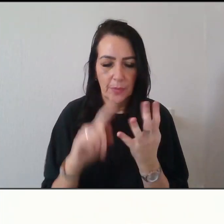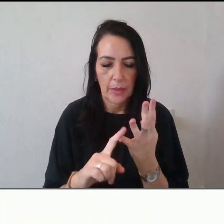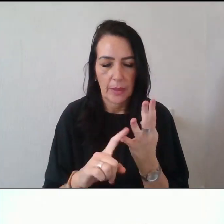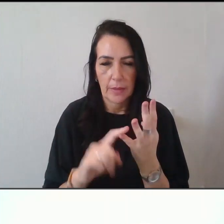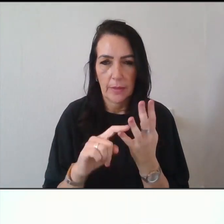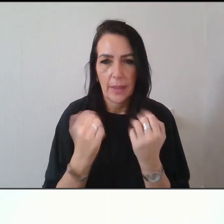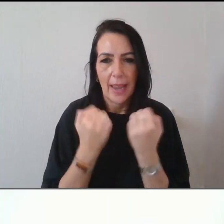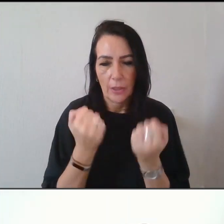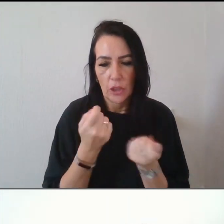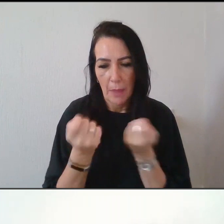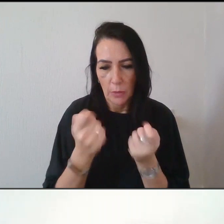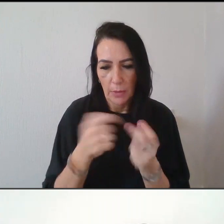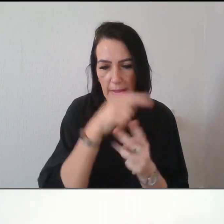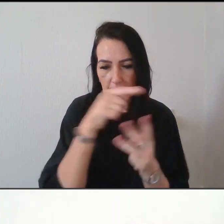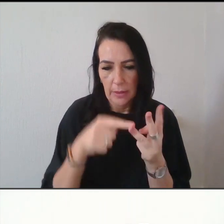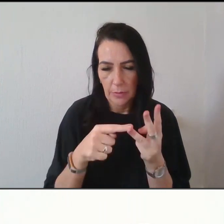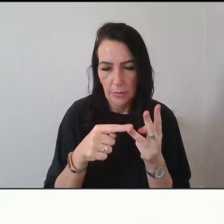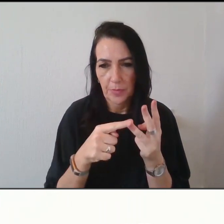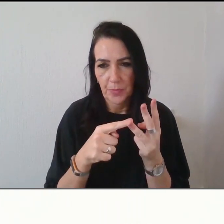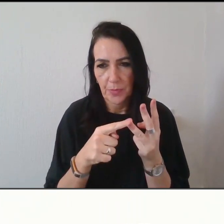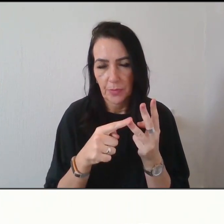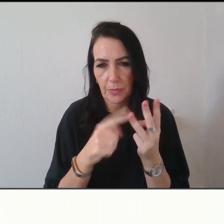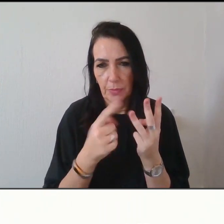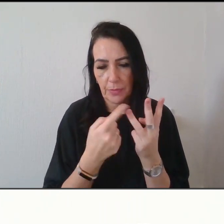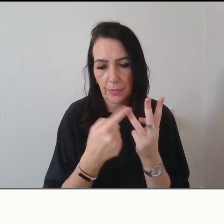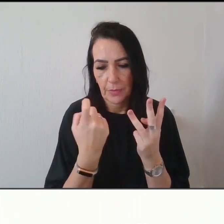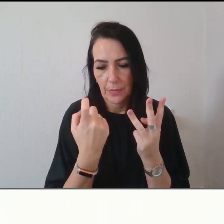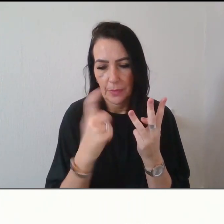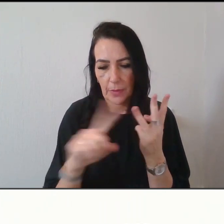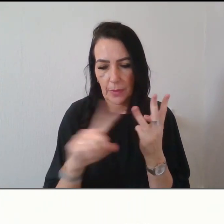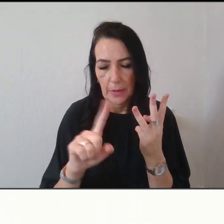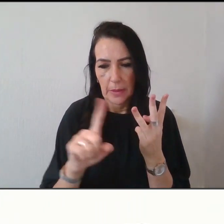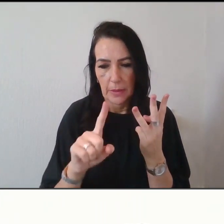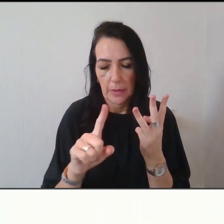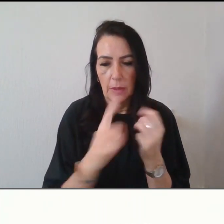energy management. And then the other one is